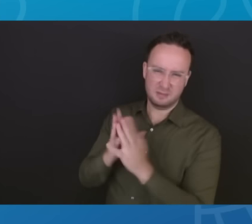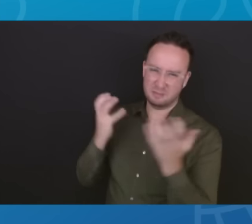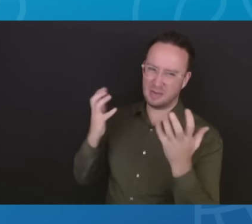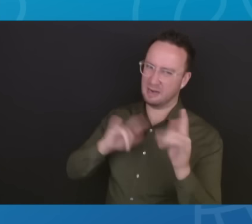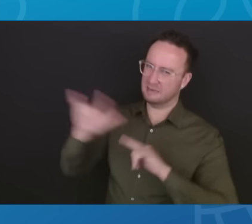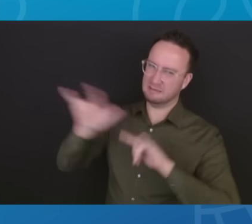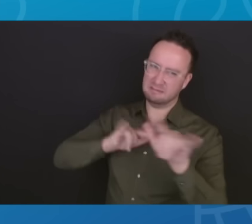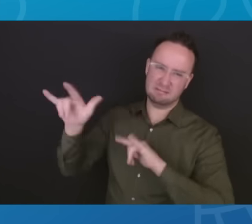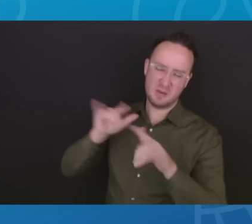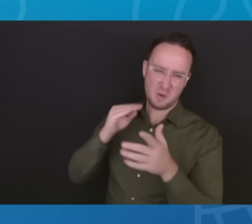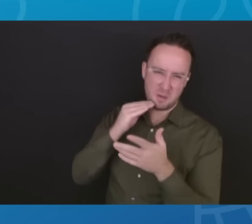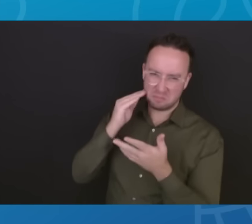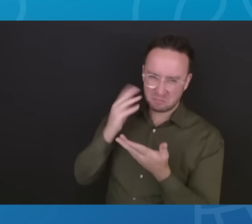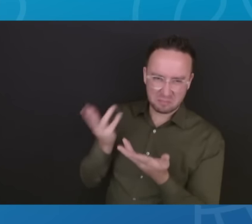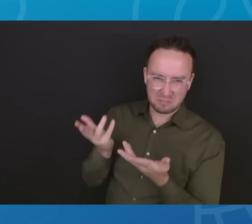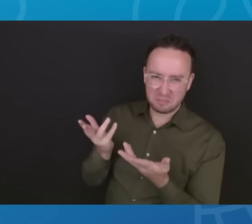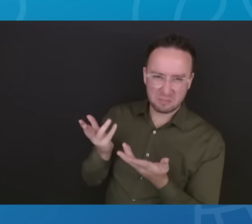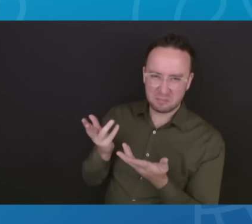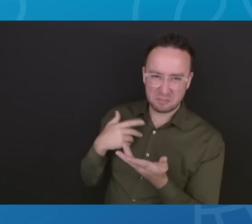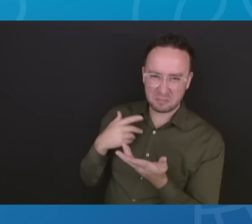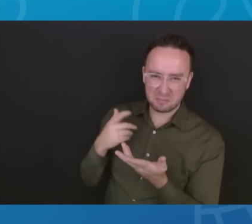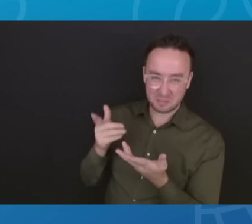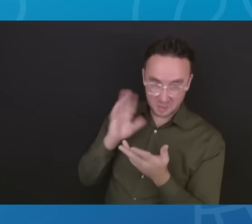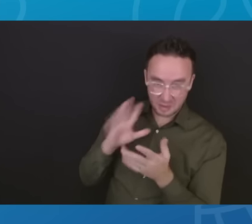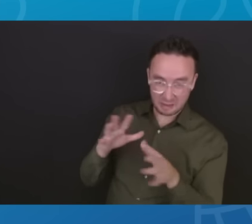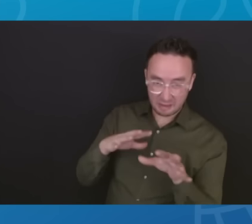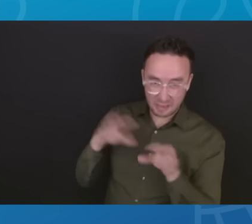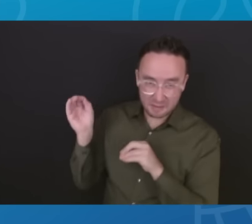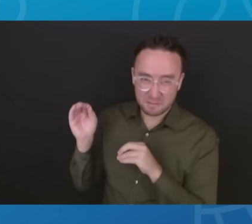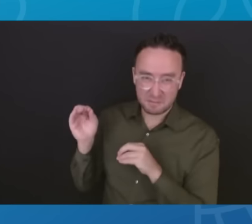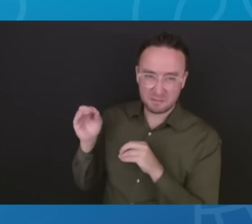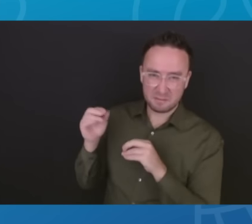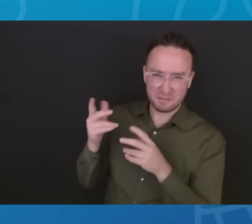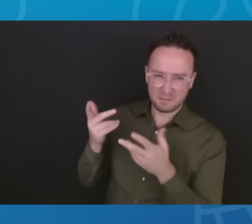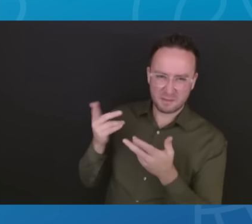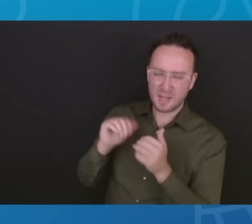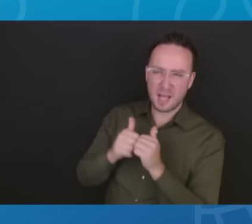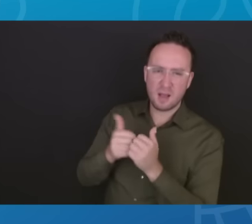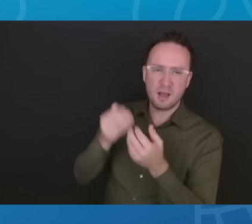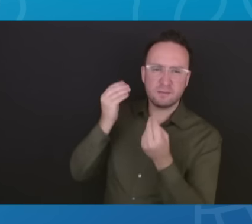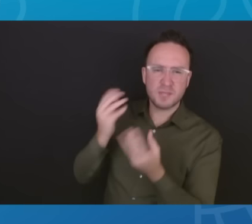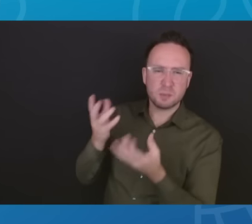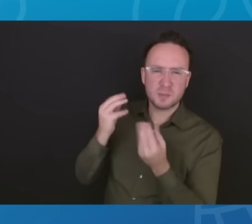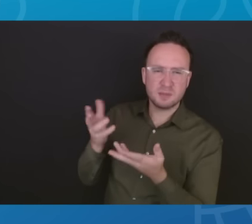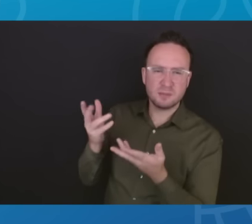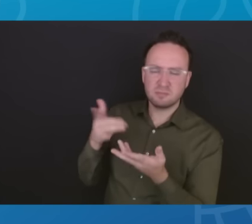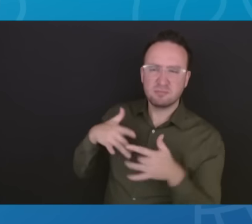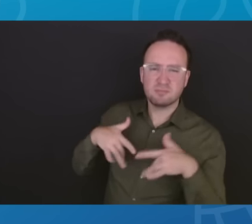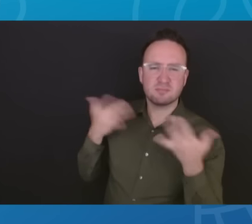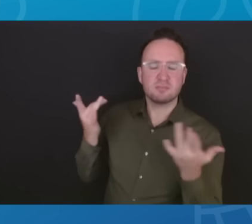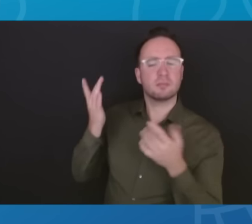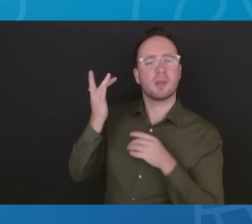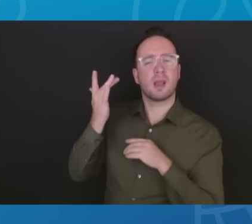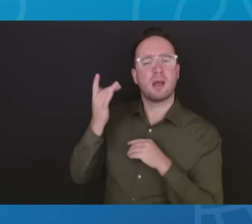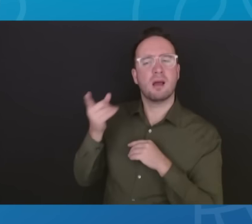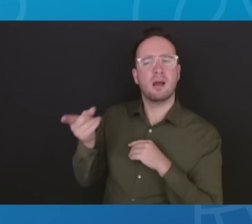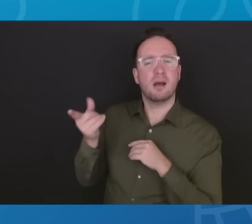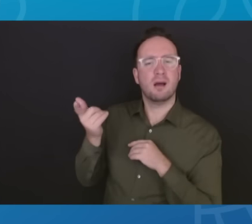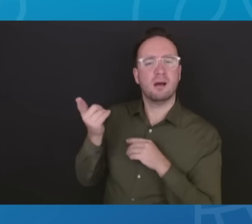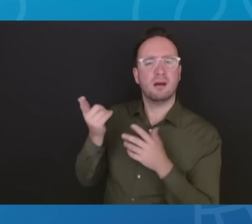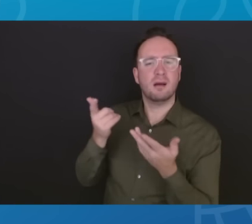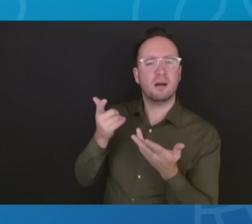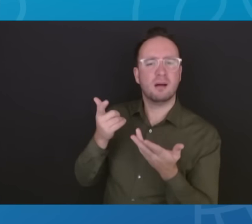saying that they're going to leave or they want help in leaving, but can you explain why it is that, or do you have any